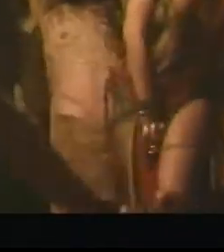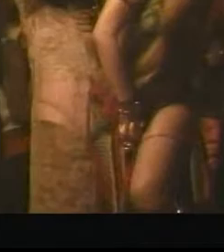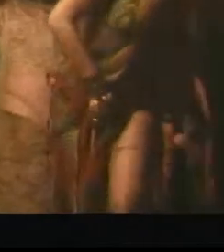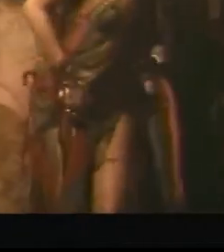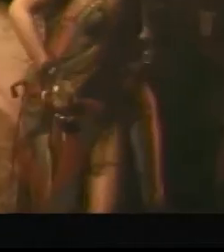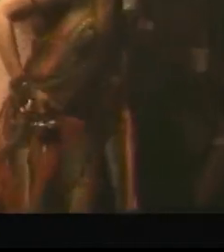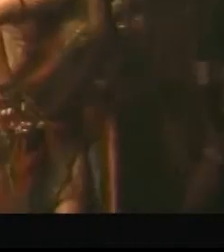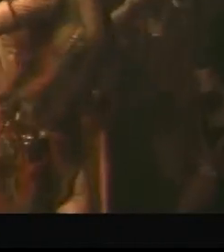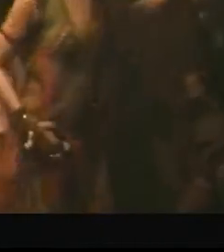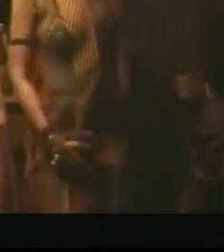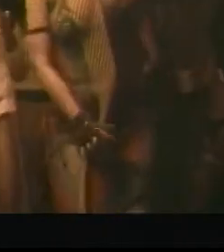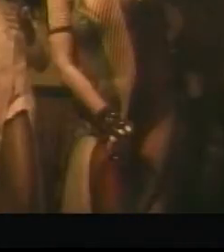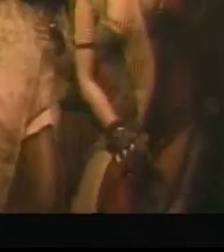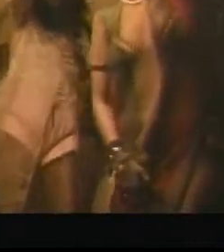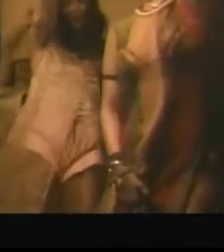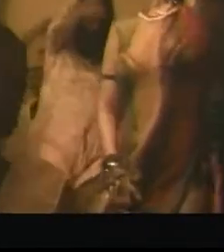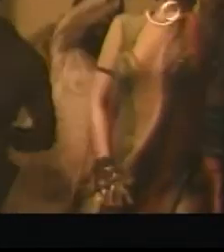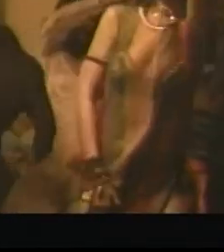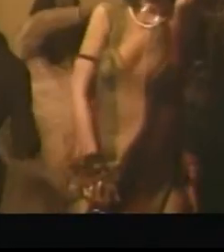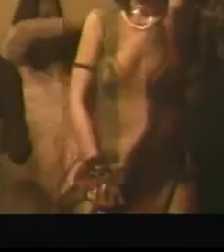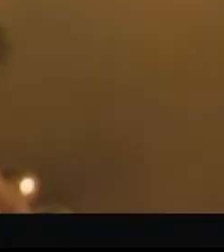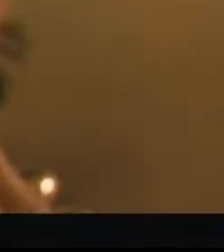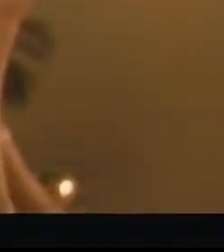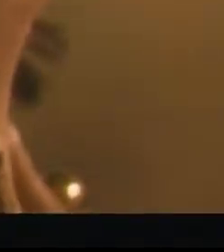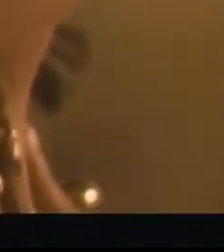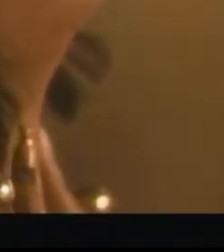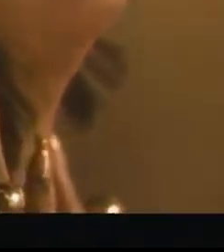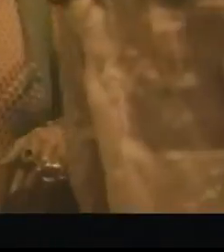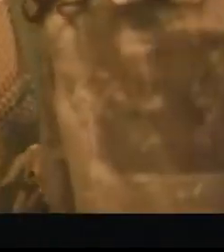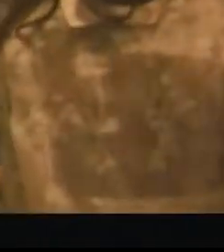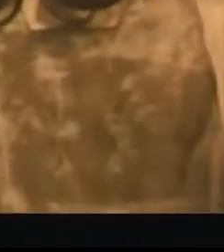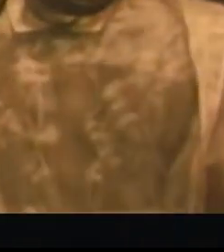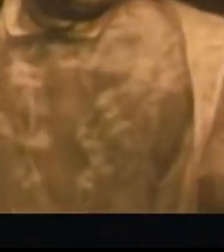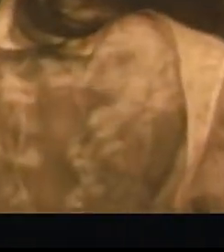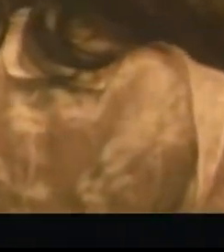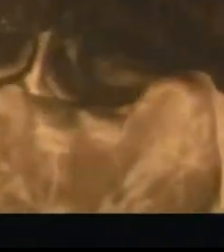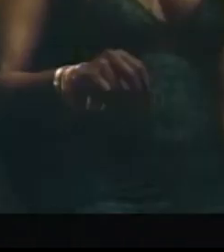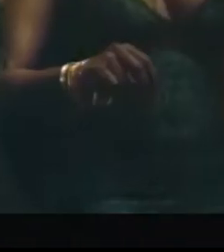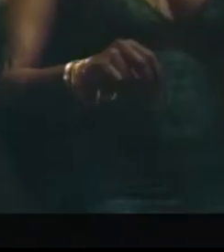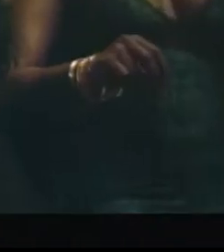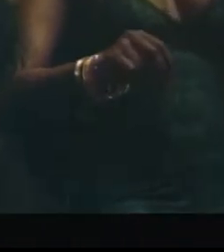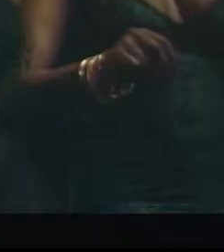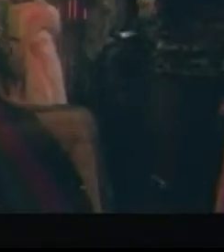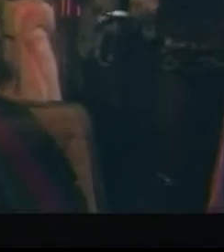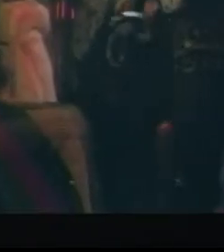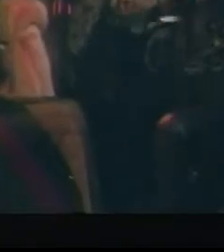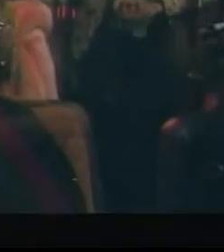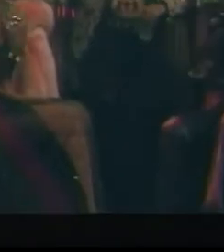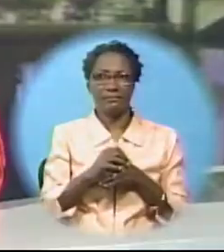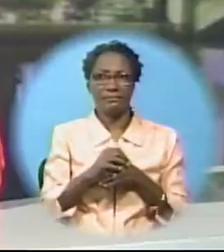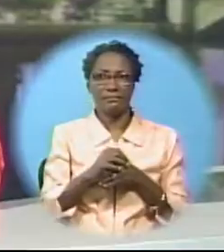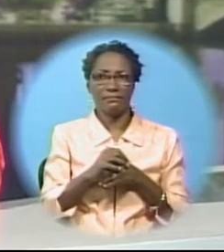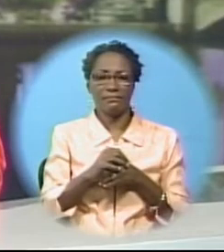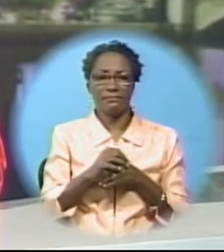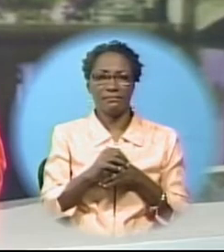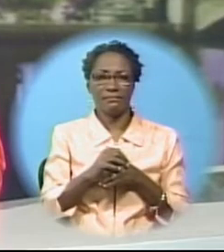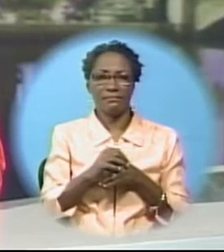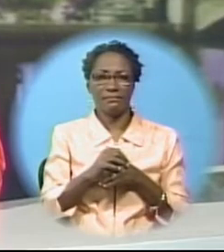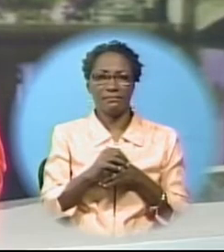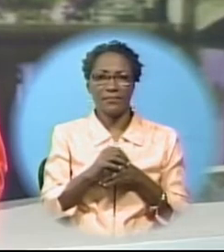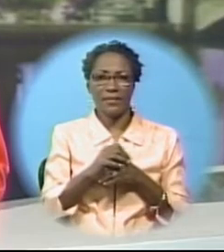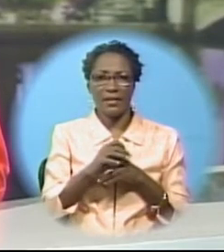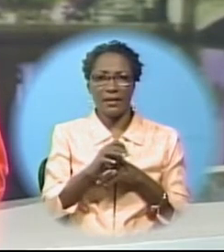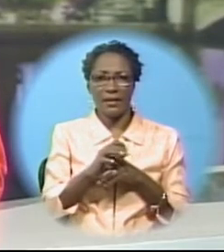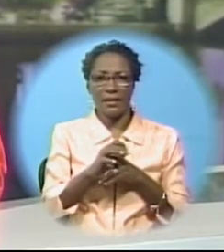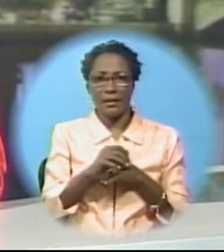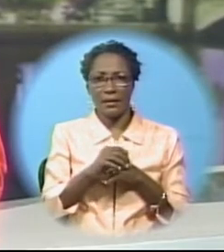with 79 weeks. Rihanna's work also gives her the second longest #1 streak, just